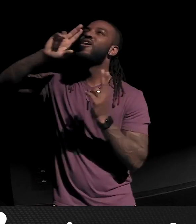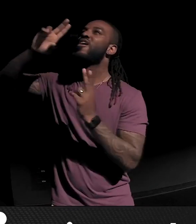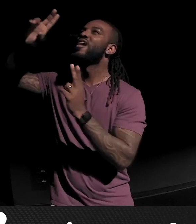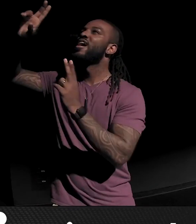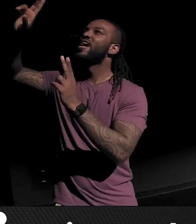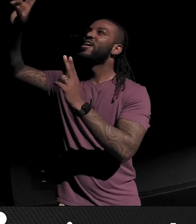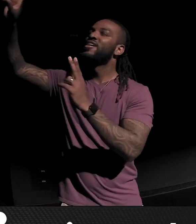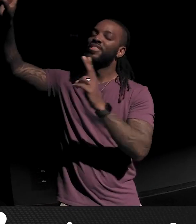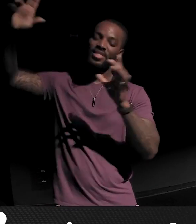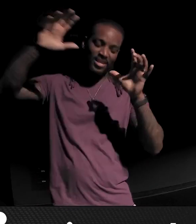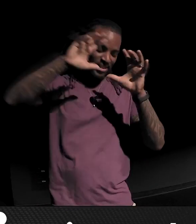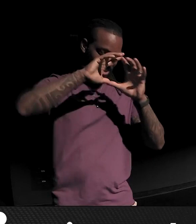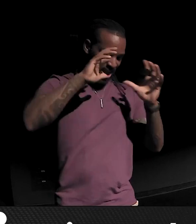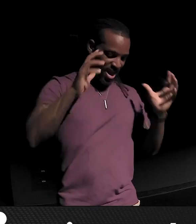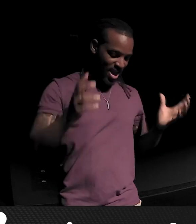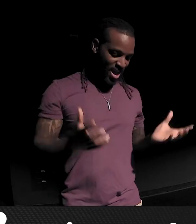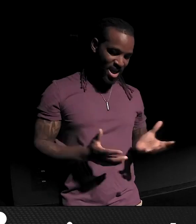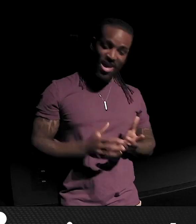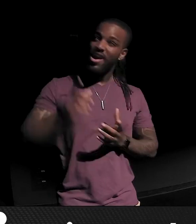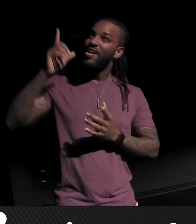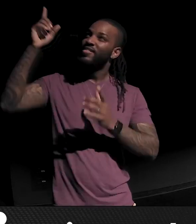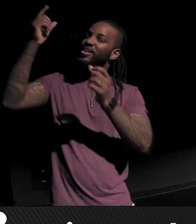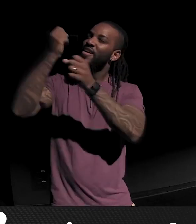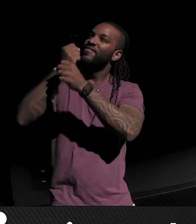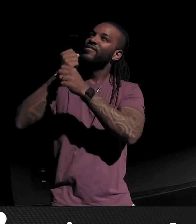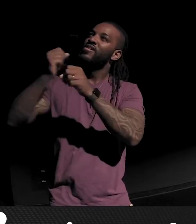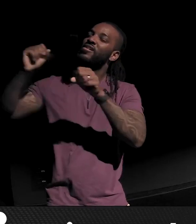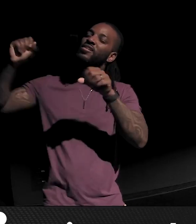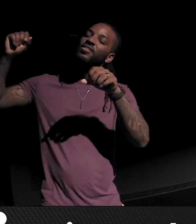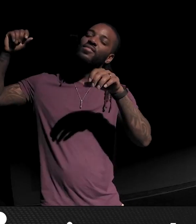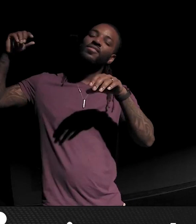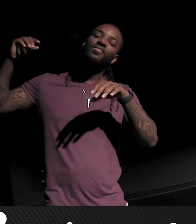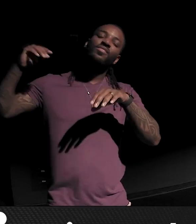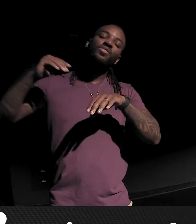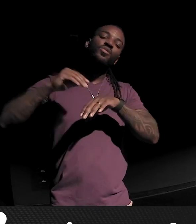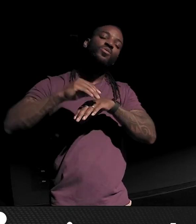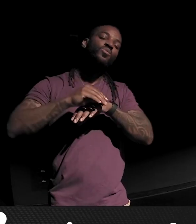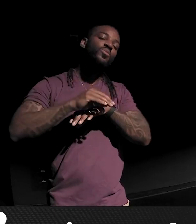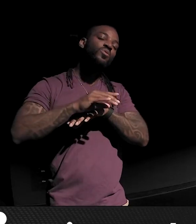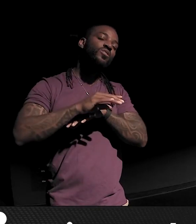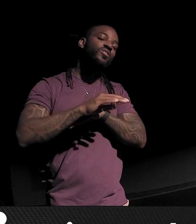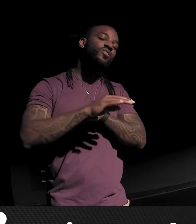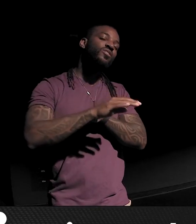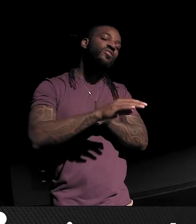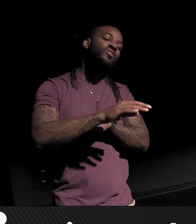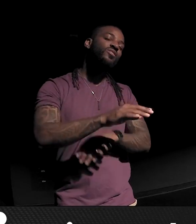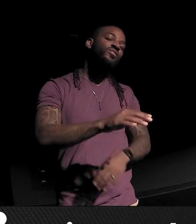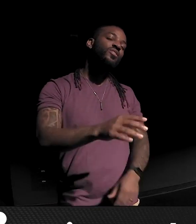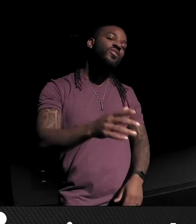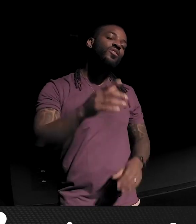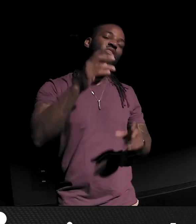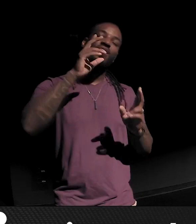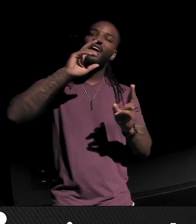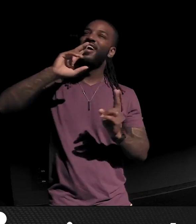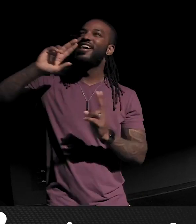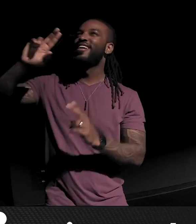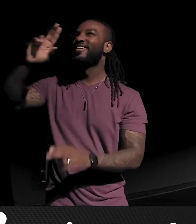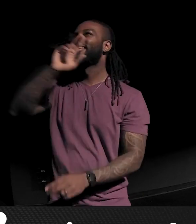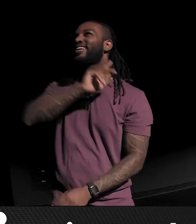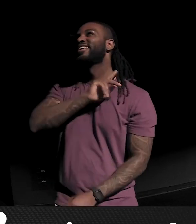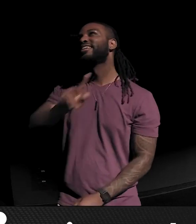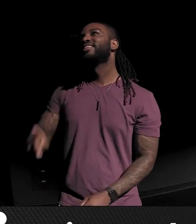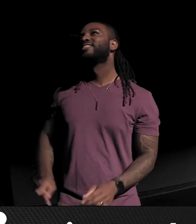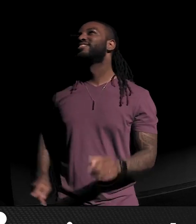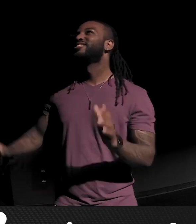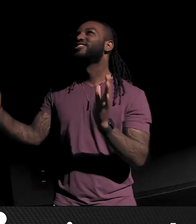Oh, hail, the Savior of the world. Oh, hail,